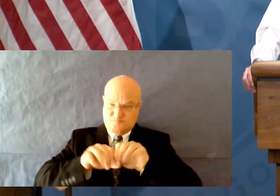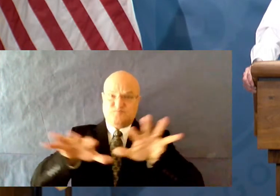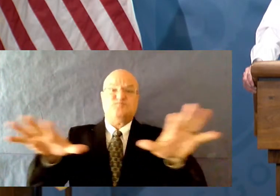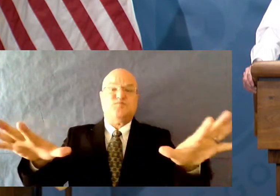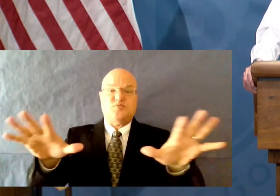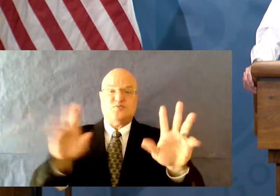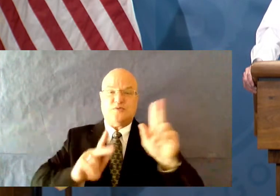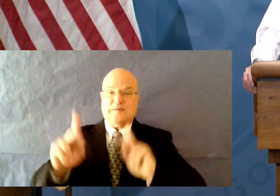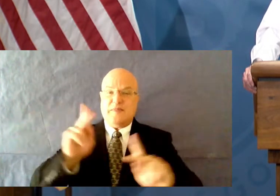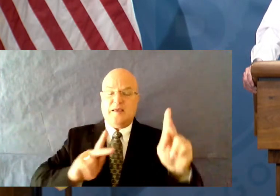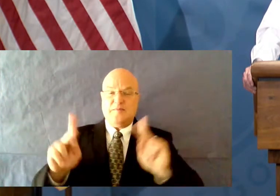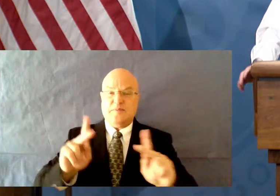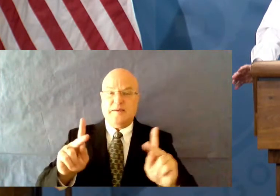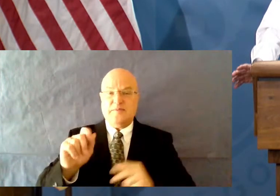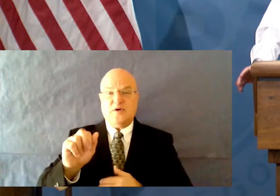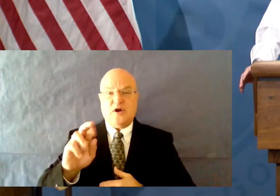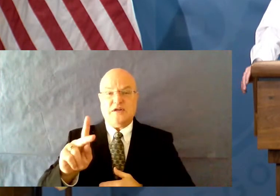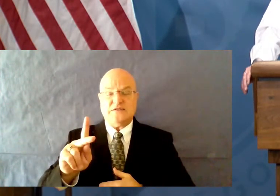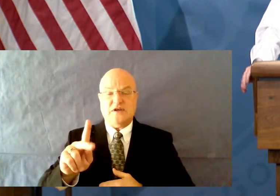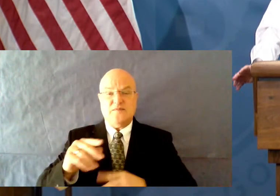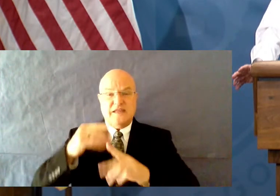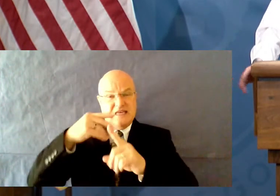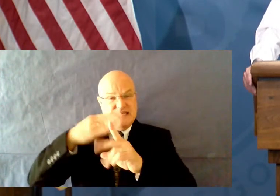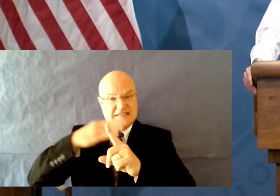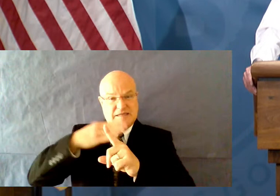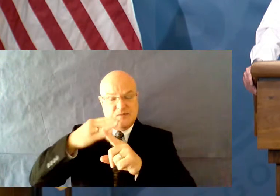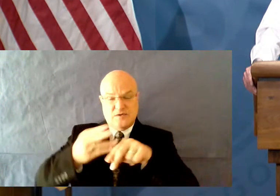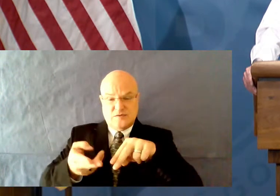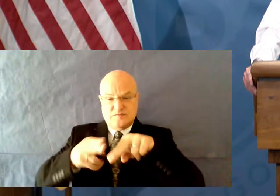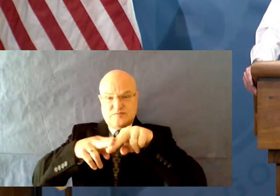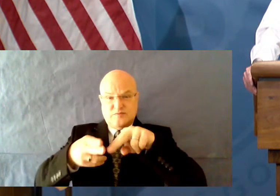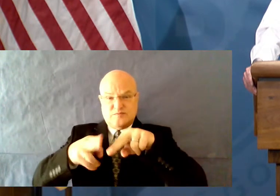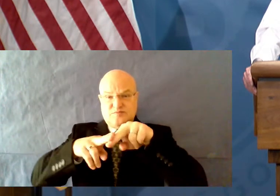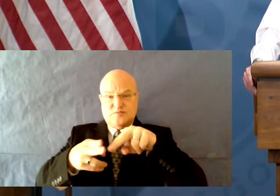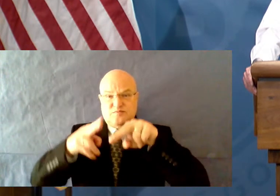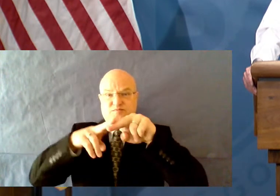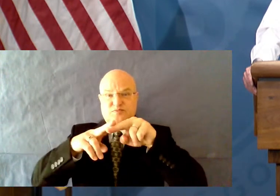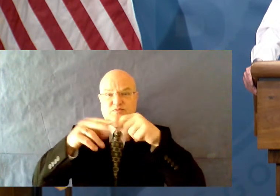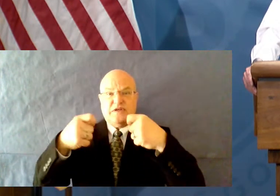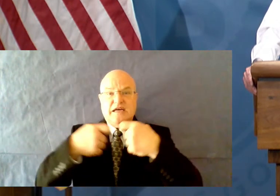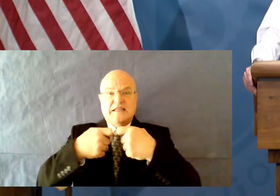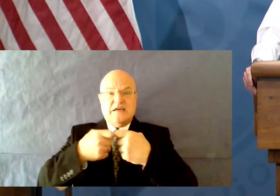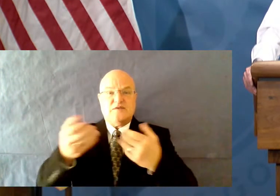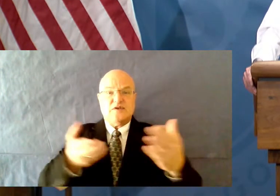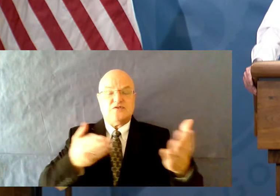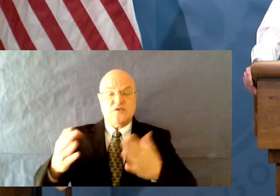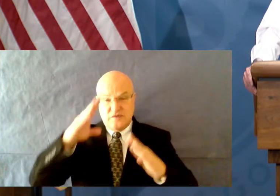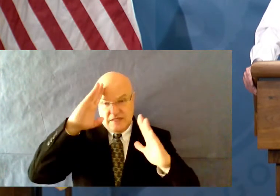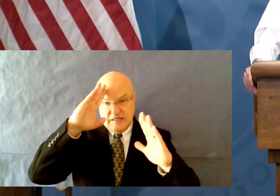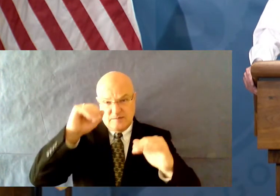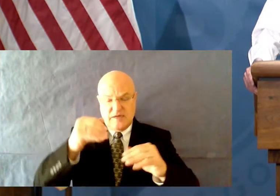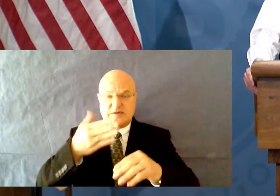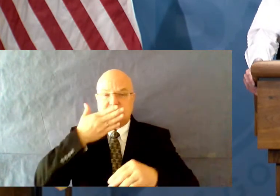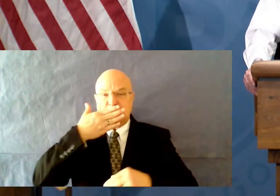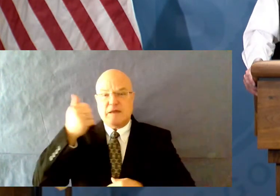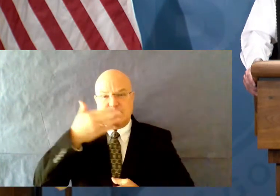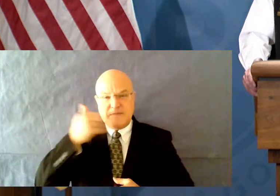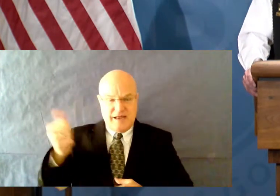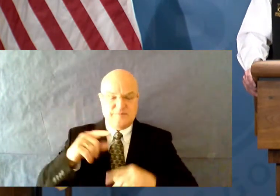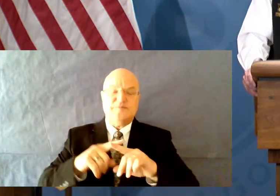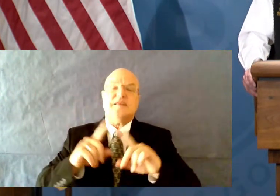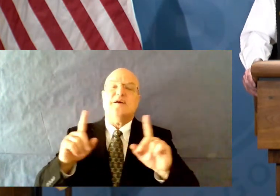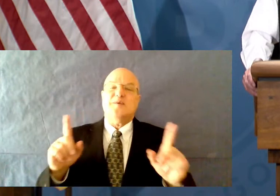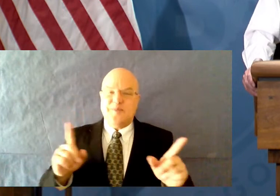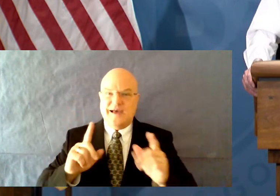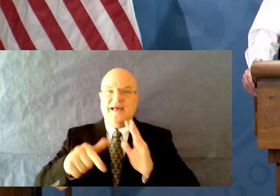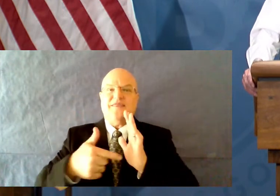as temperatures continue to rise today, then electric service is expected to improve, but this